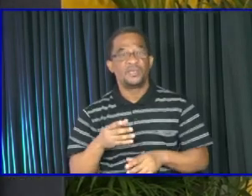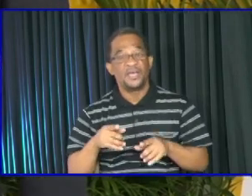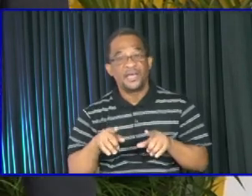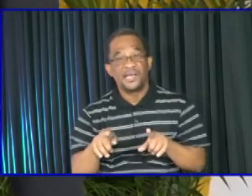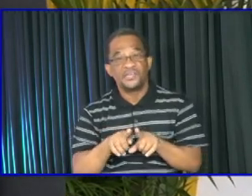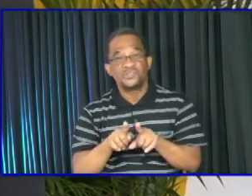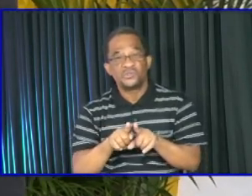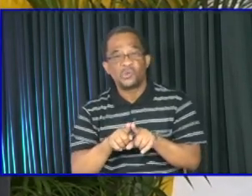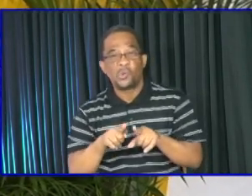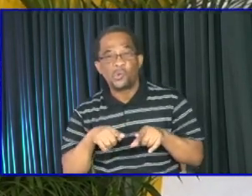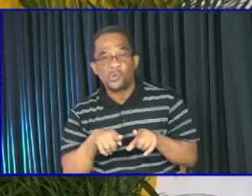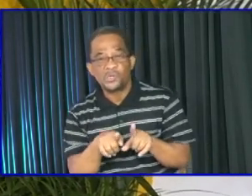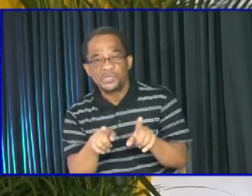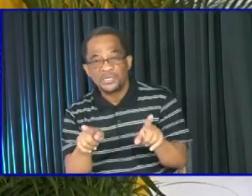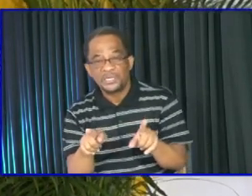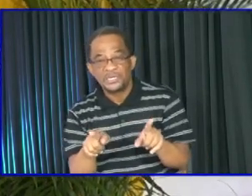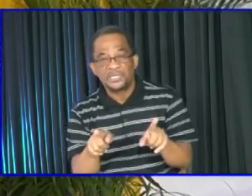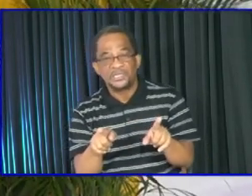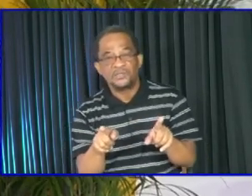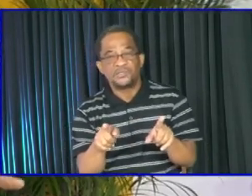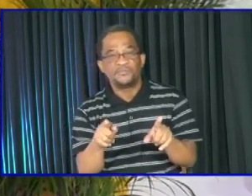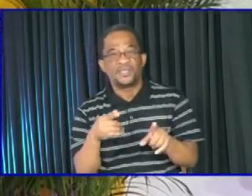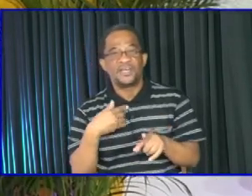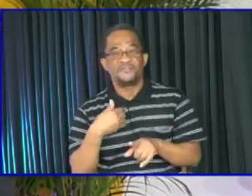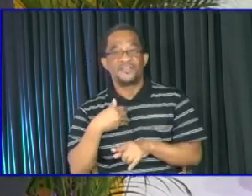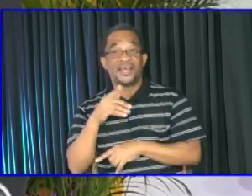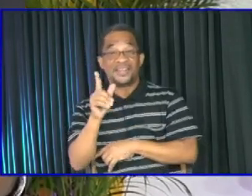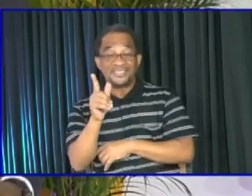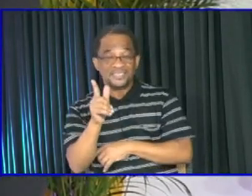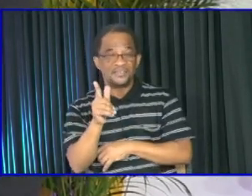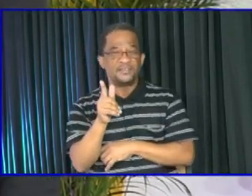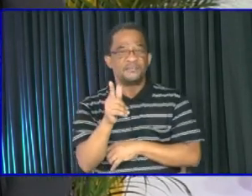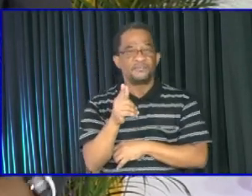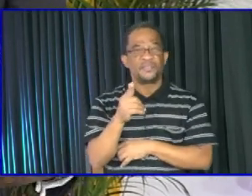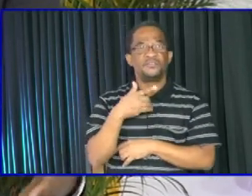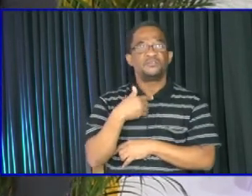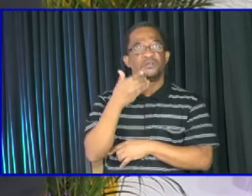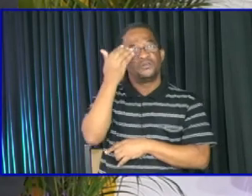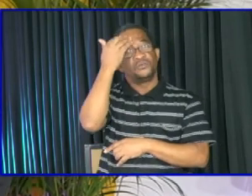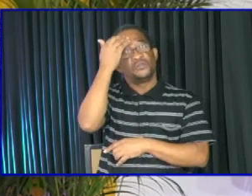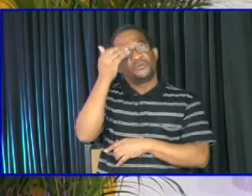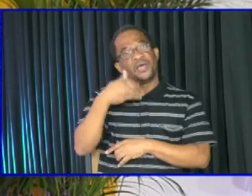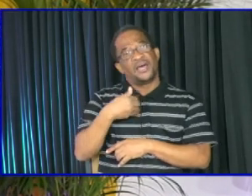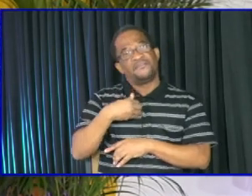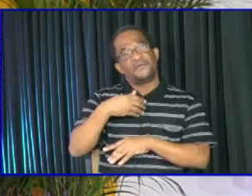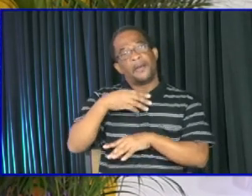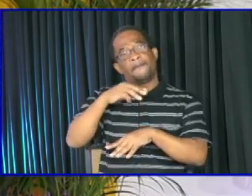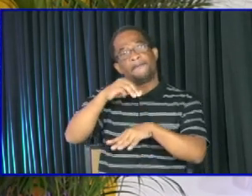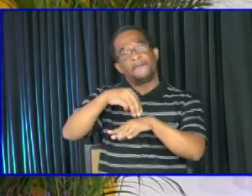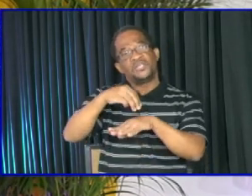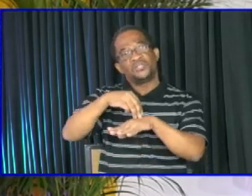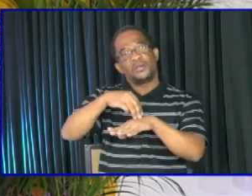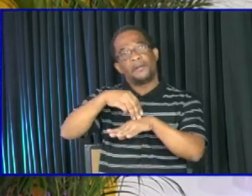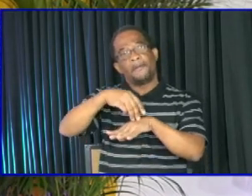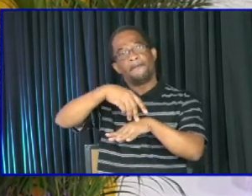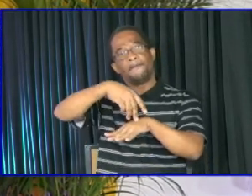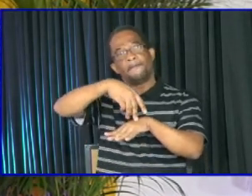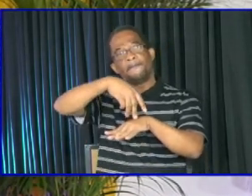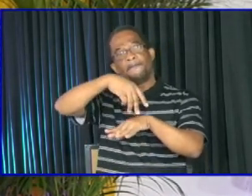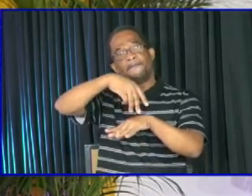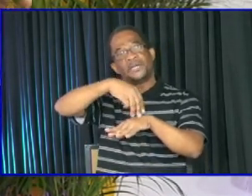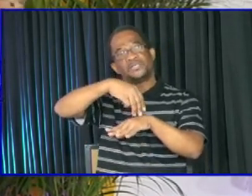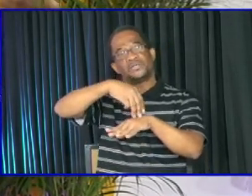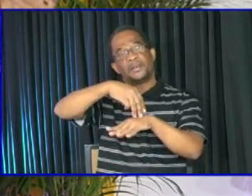we have Lisa, we know that there may also be Matthew, Mark, Luke, and John.